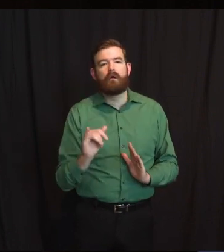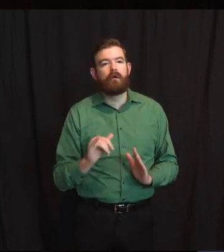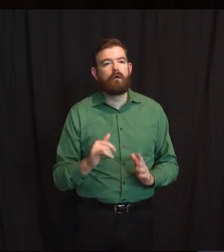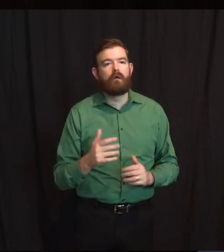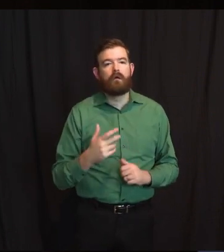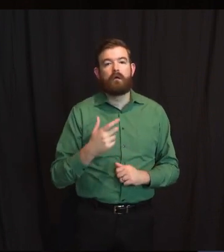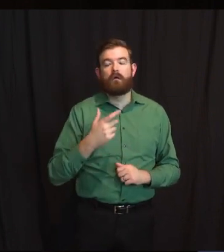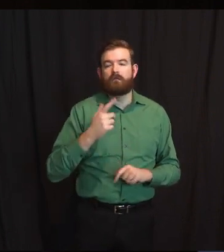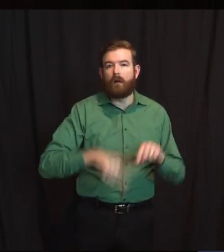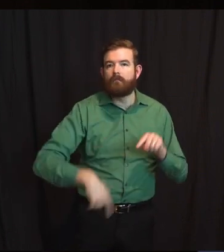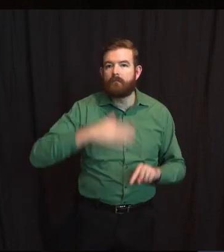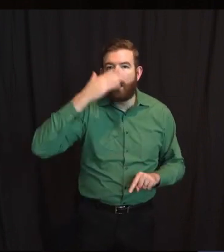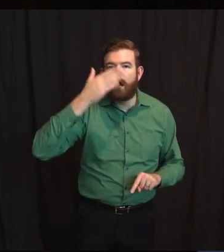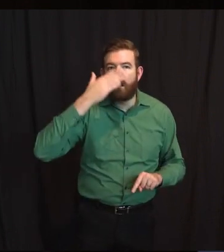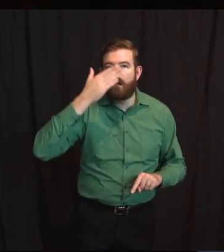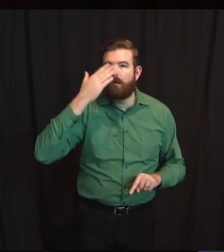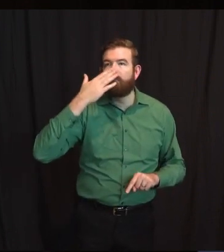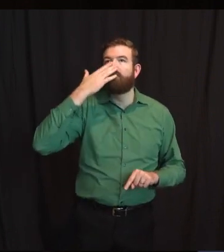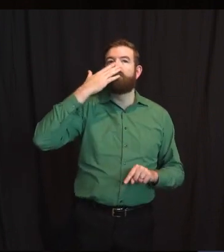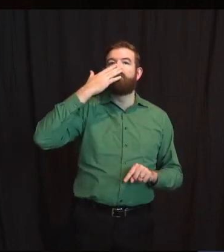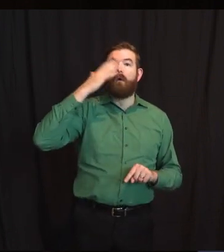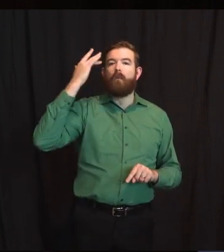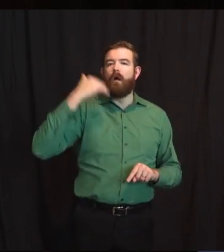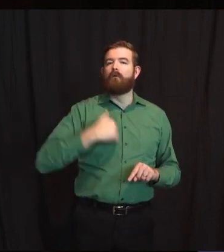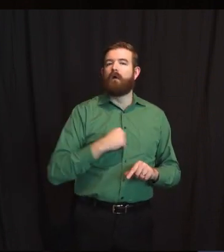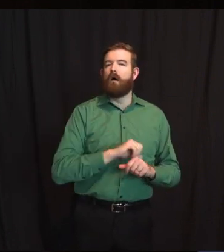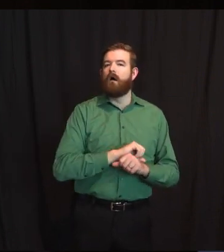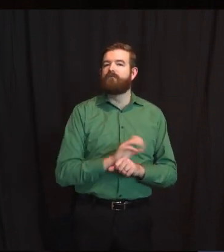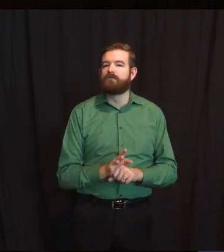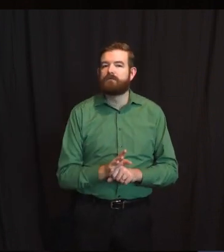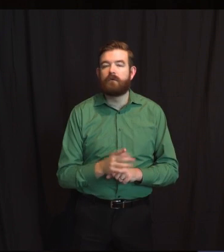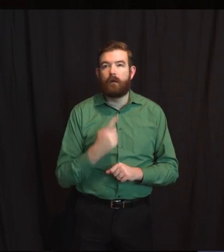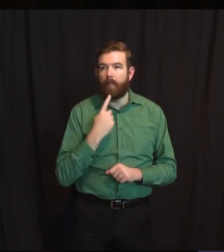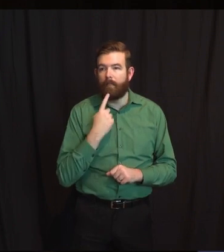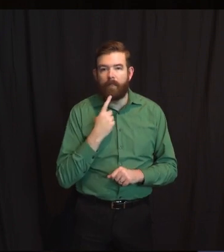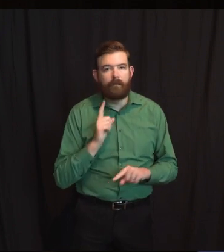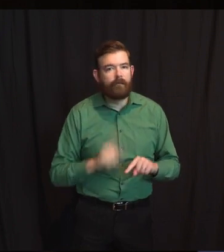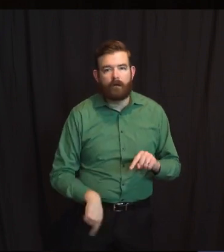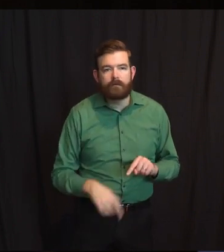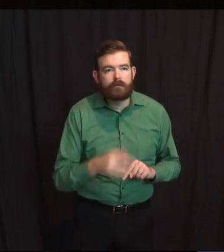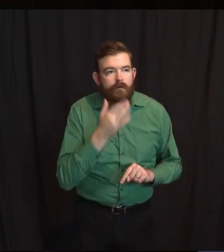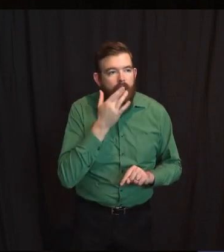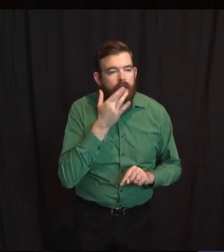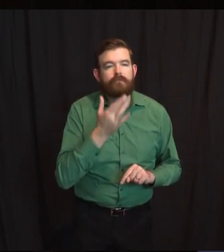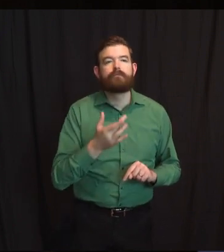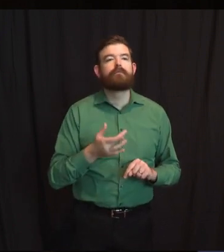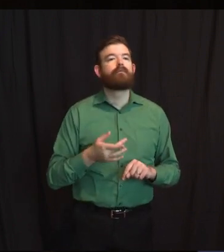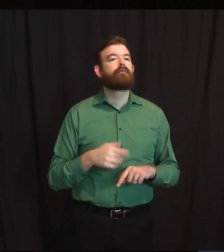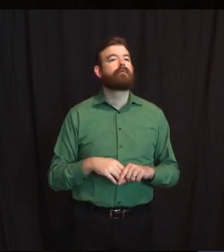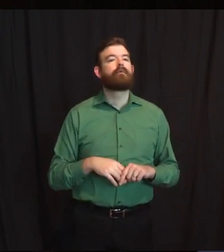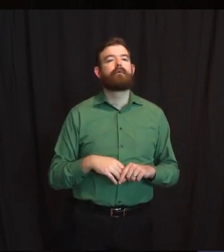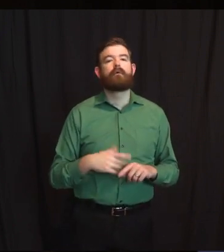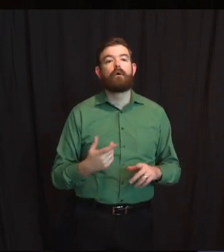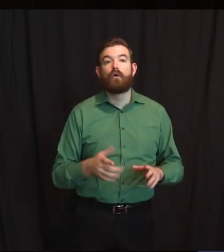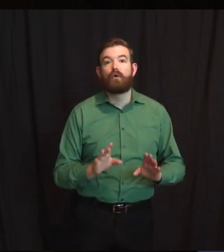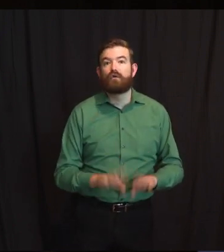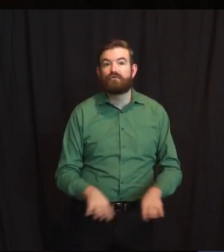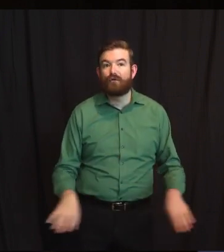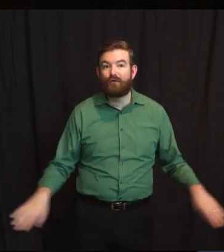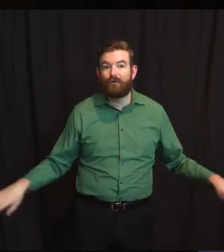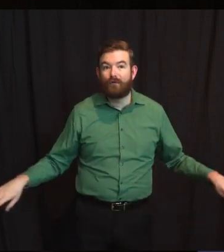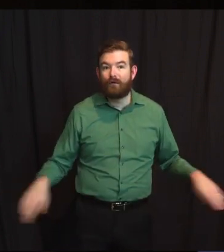for example. And we've also been learning about syndromes that might be associated with pediatric populations, such as